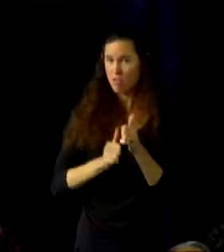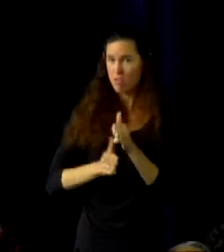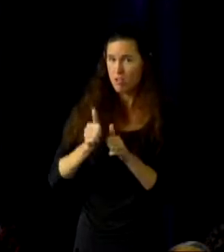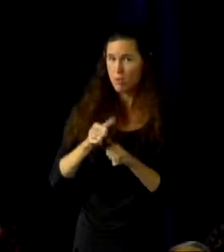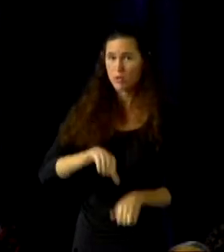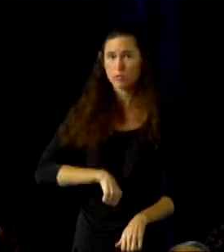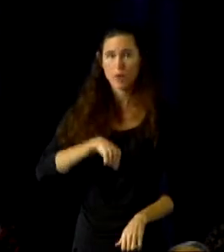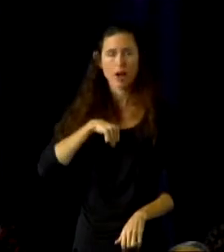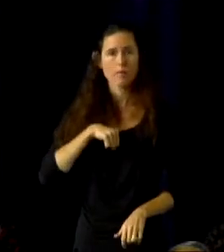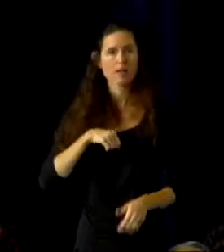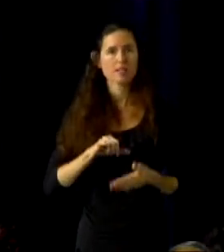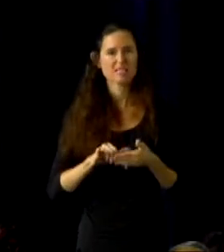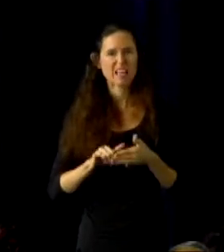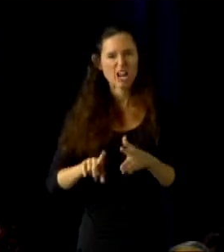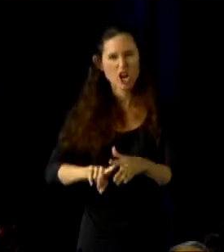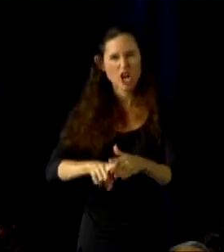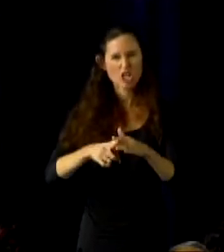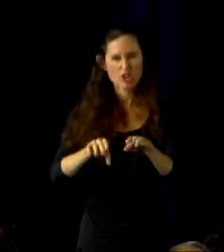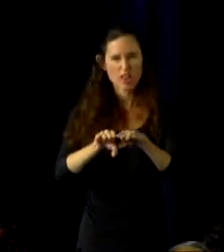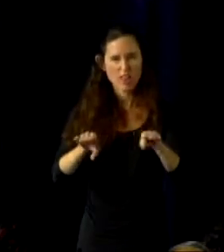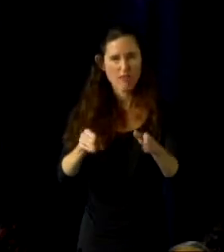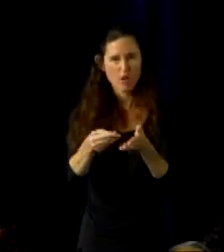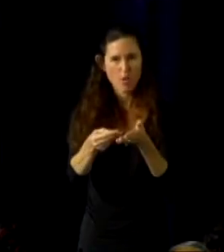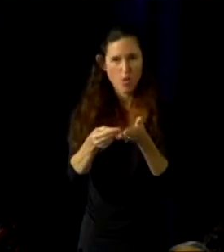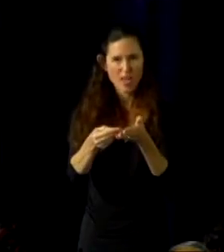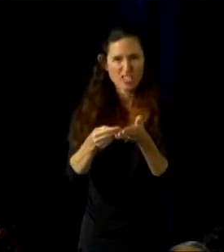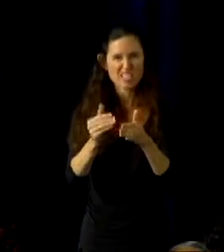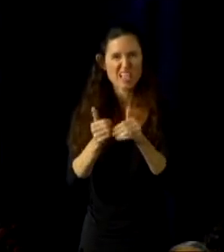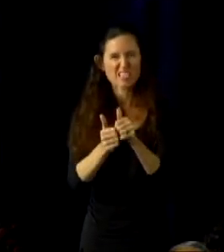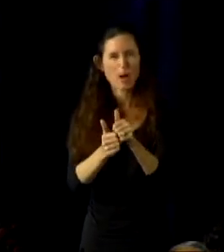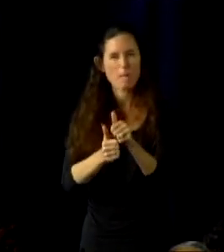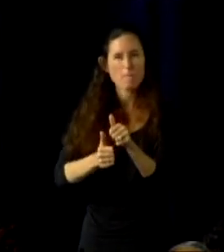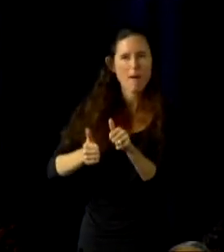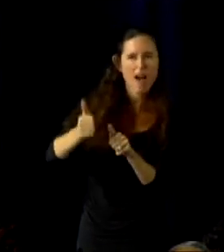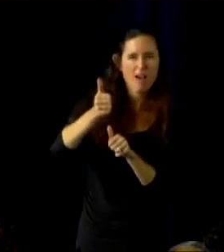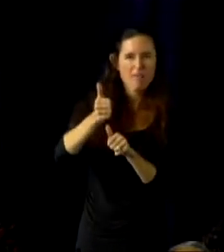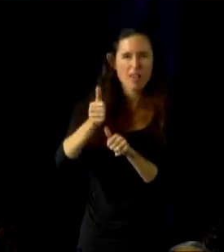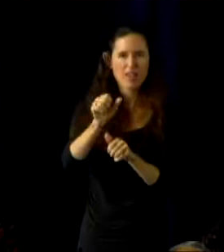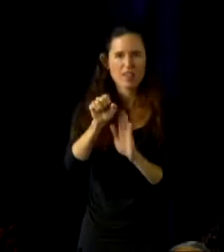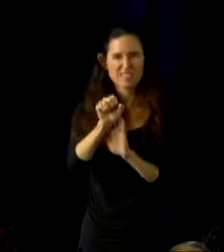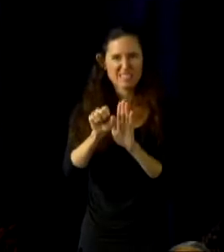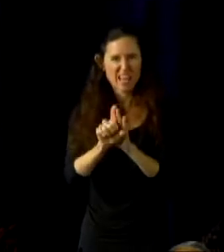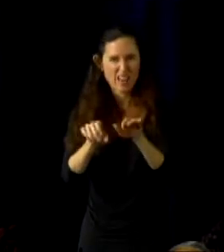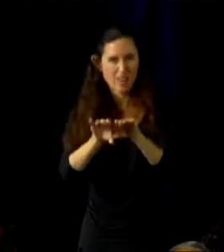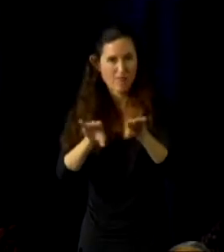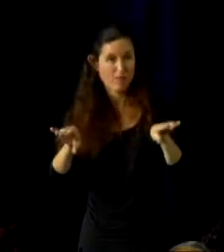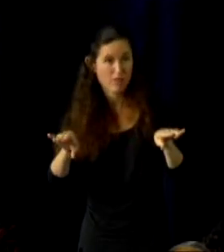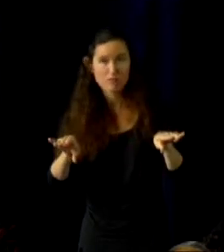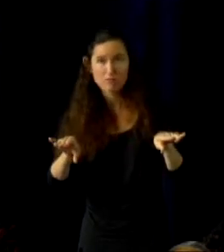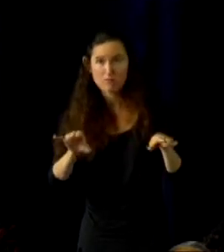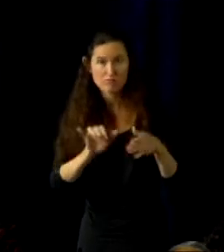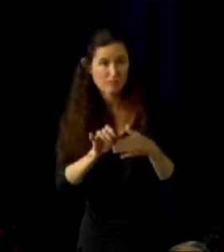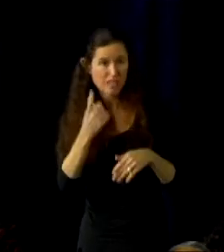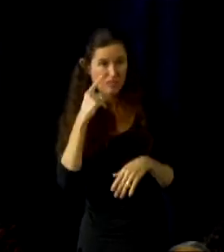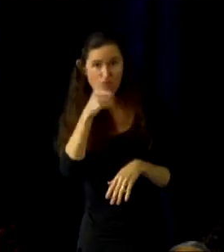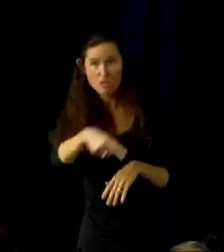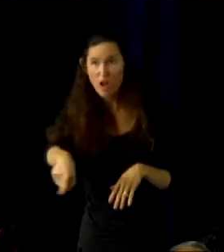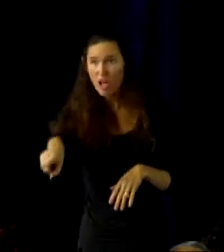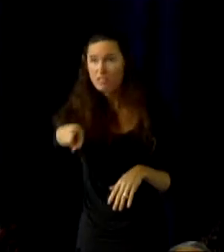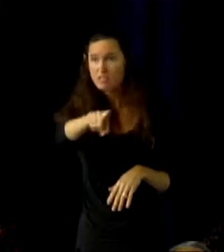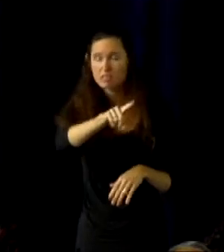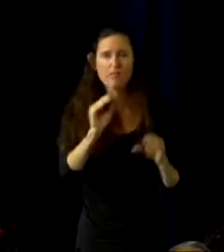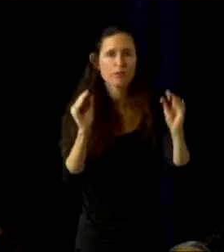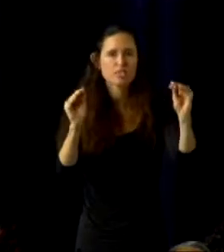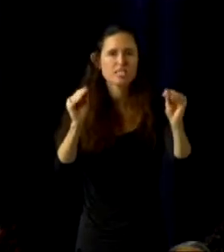our entry-level wages is above the statewide average for the entire college system. That's a credit to you all for teaching